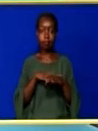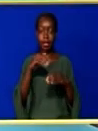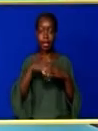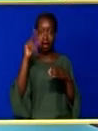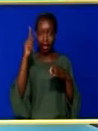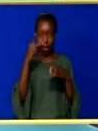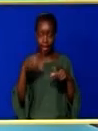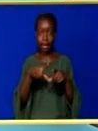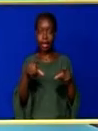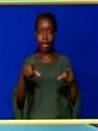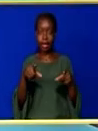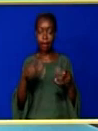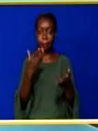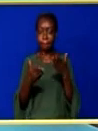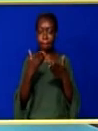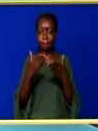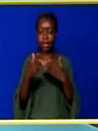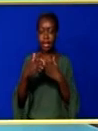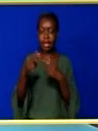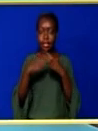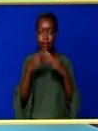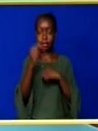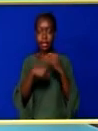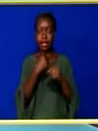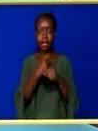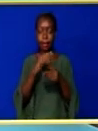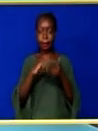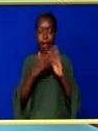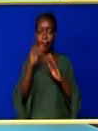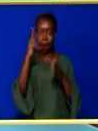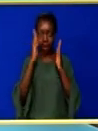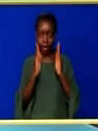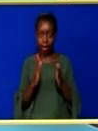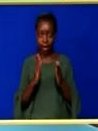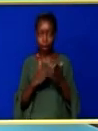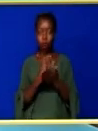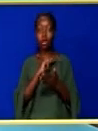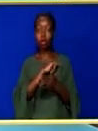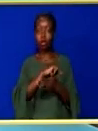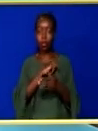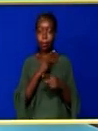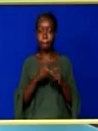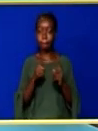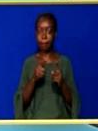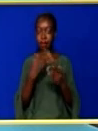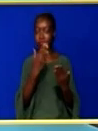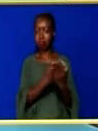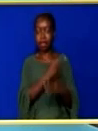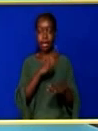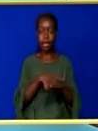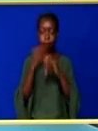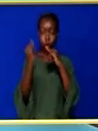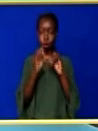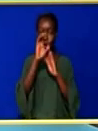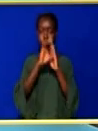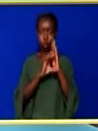territory for almost 7 years, naturally you qualify to be a Kenyan citizen. But that one was done away with when the new constitution